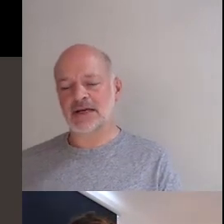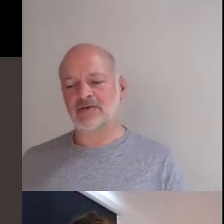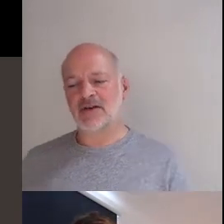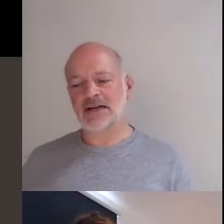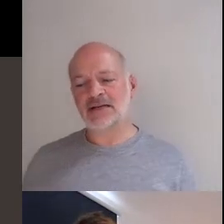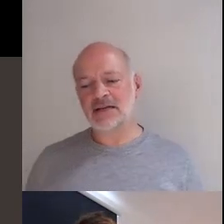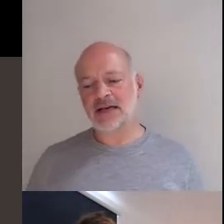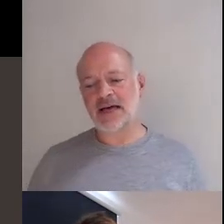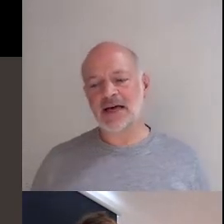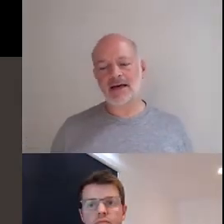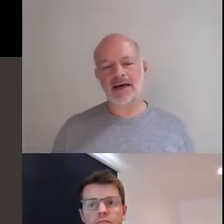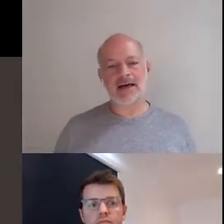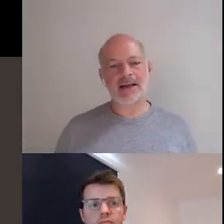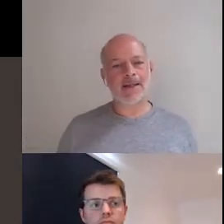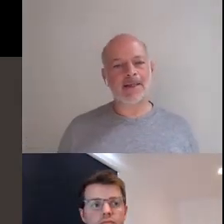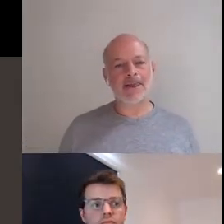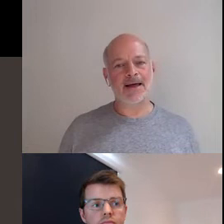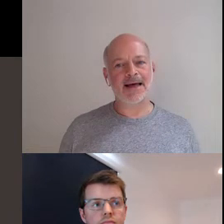the findings.